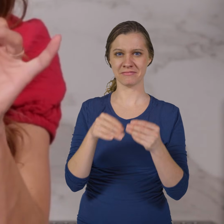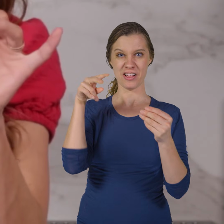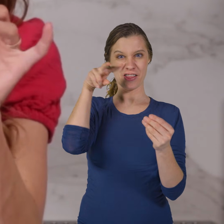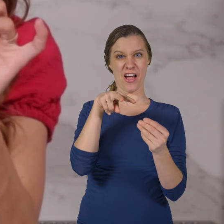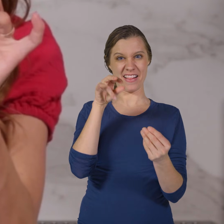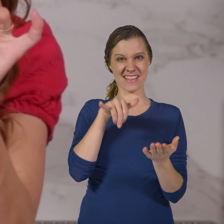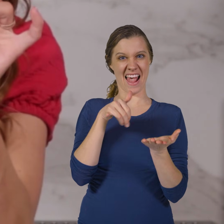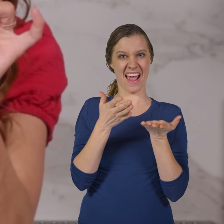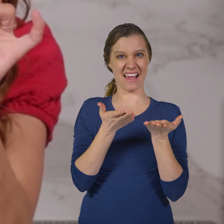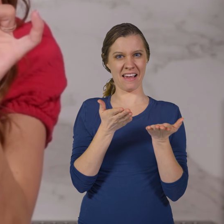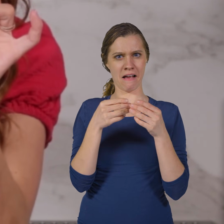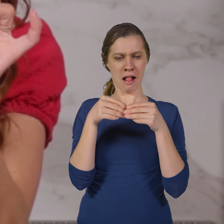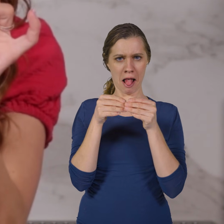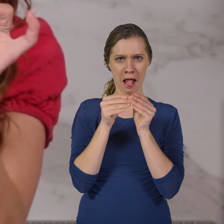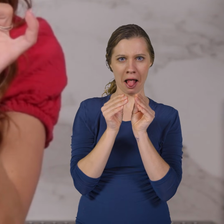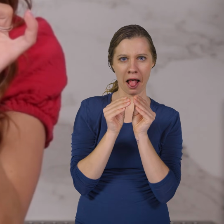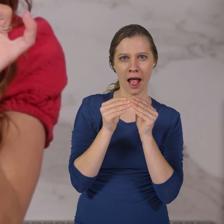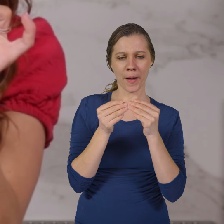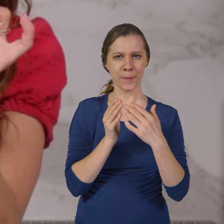Now look at this.